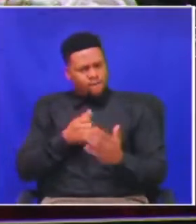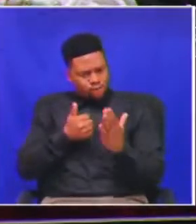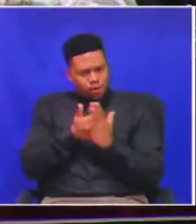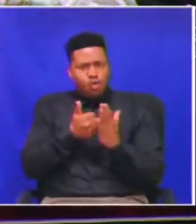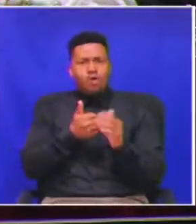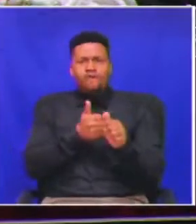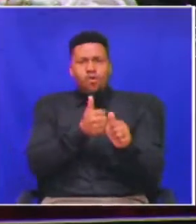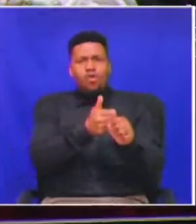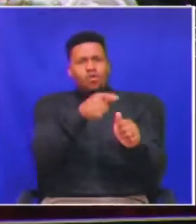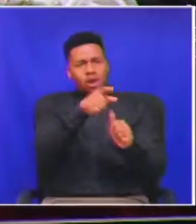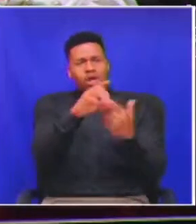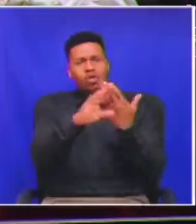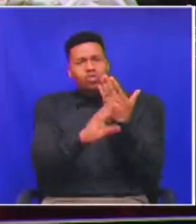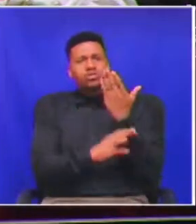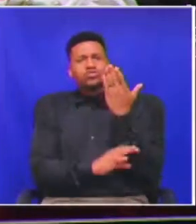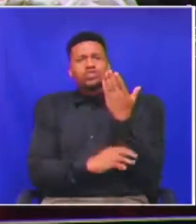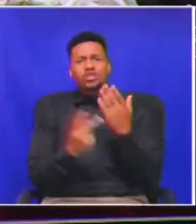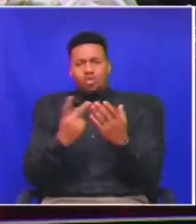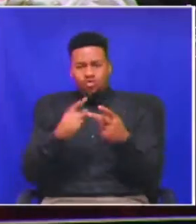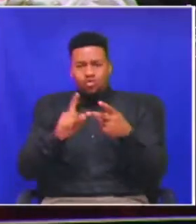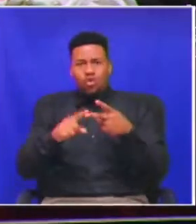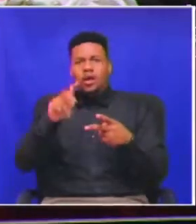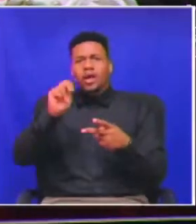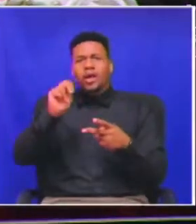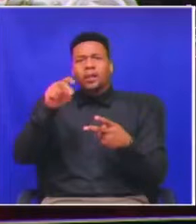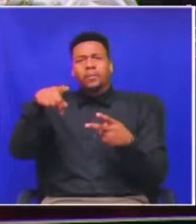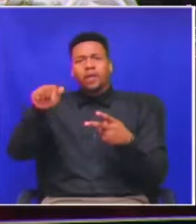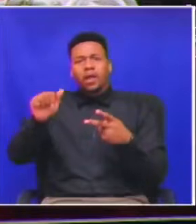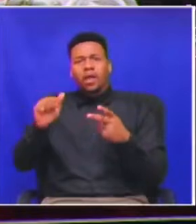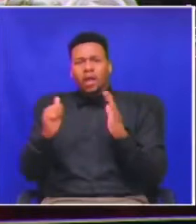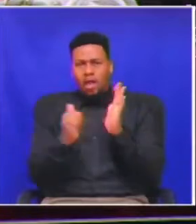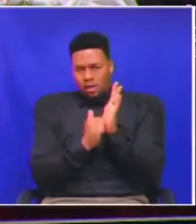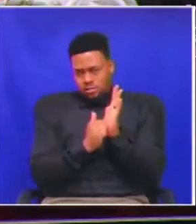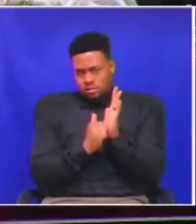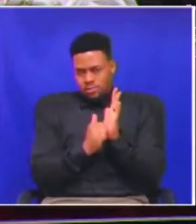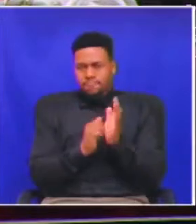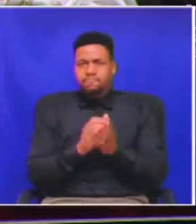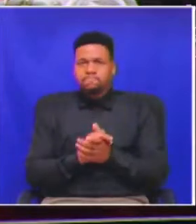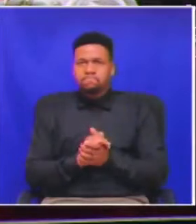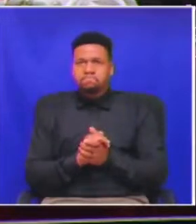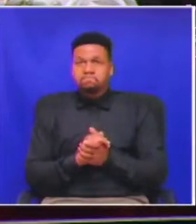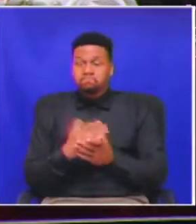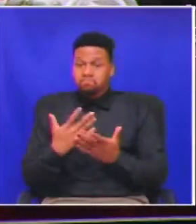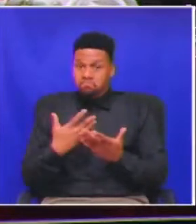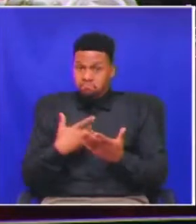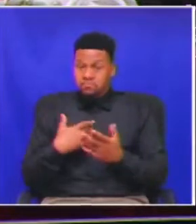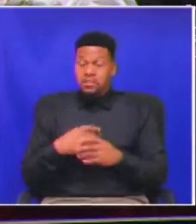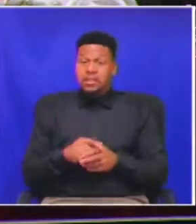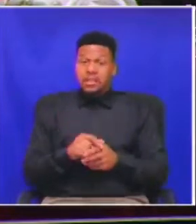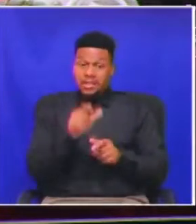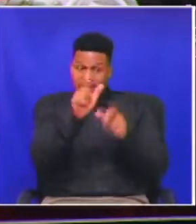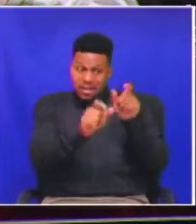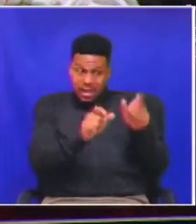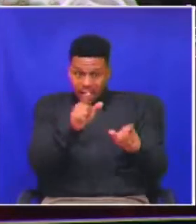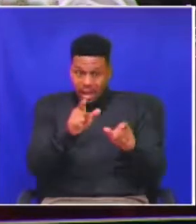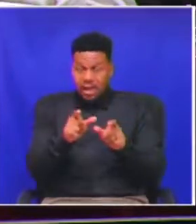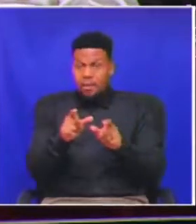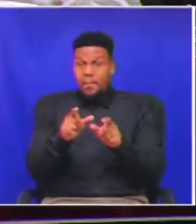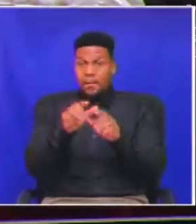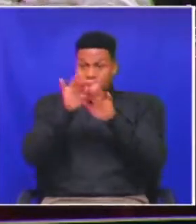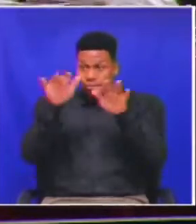Act. The individuals I have decided to appoint on the panel are the Minister